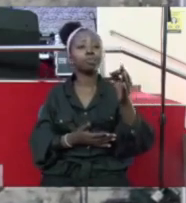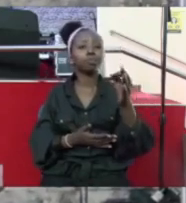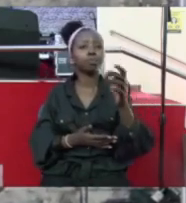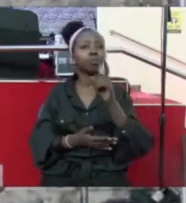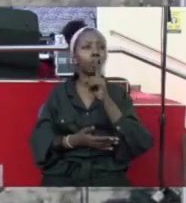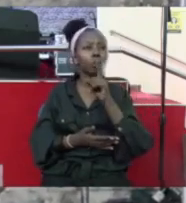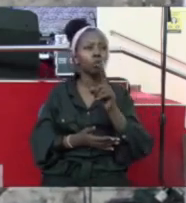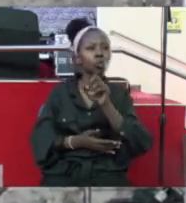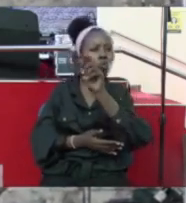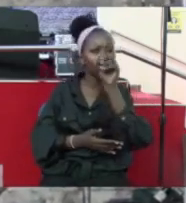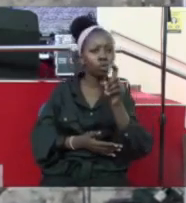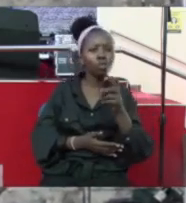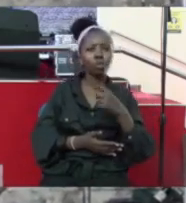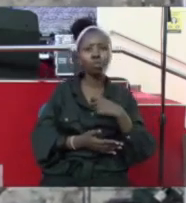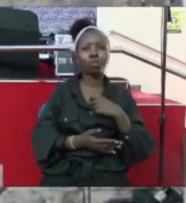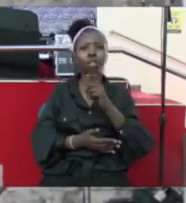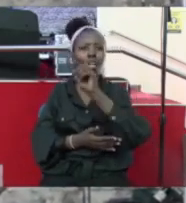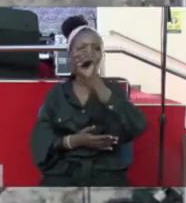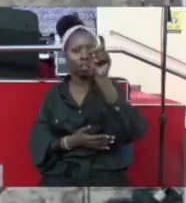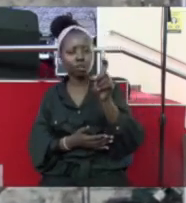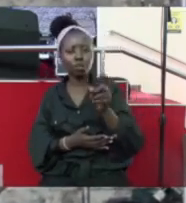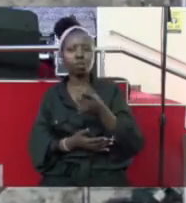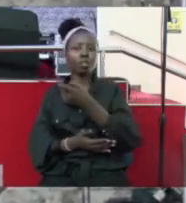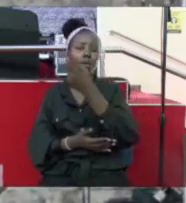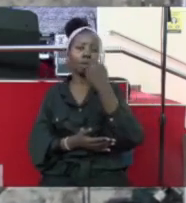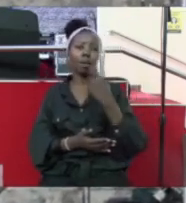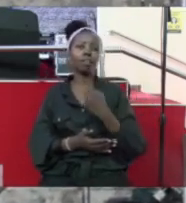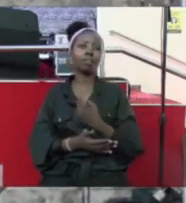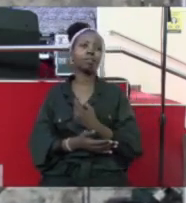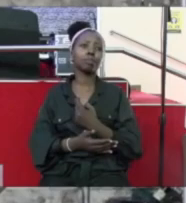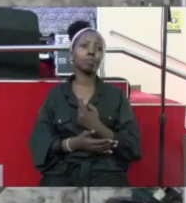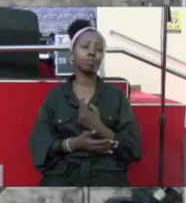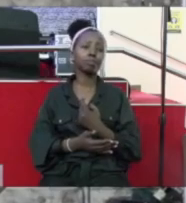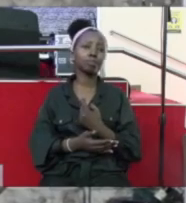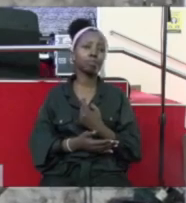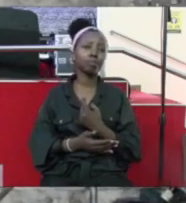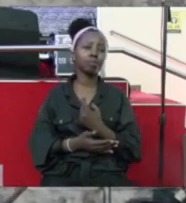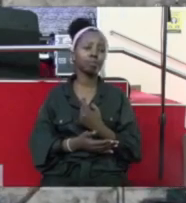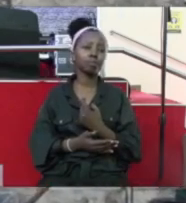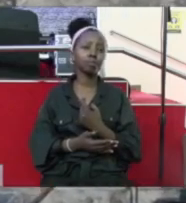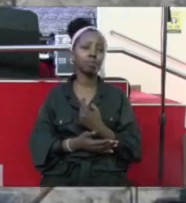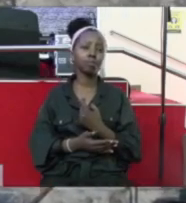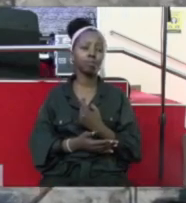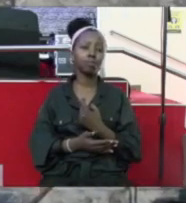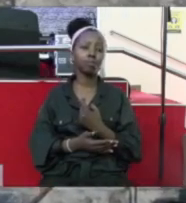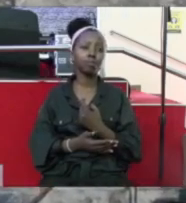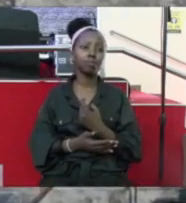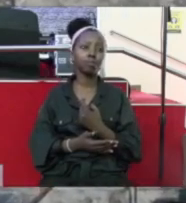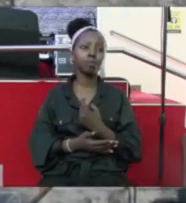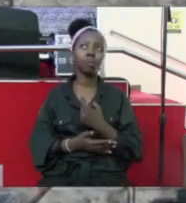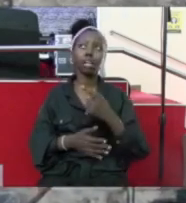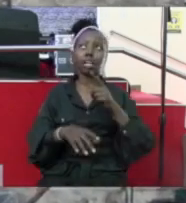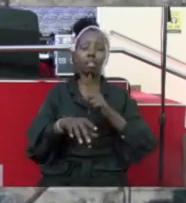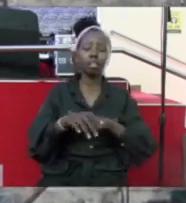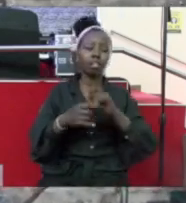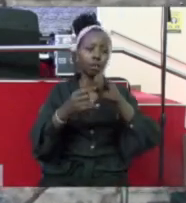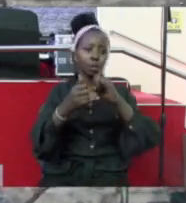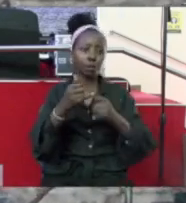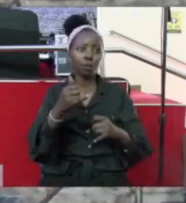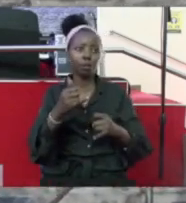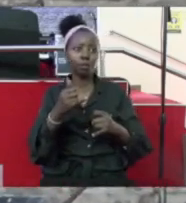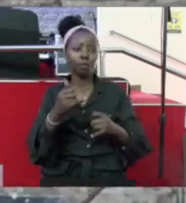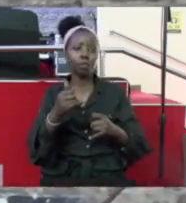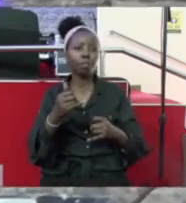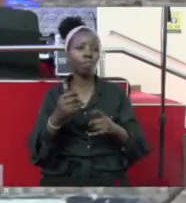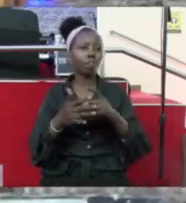question that I would like to ask you and ask myself. Swali ambalo basi ningetaka kukuuliza na nikujiulize. As we conclude. Tunapomaliza.